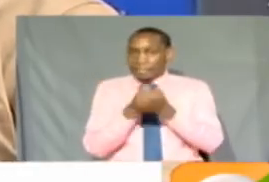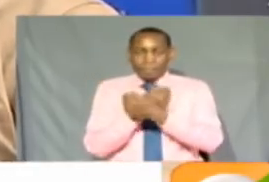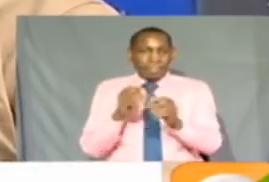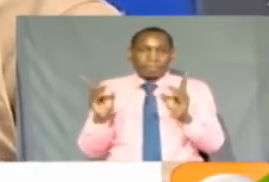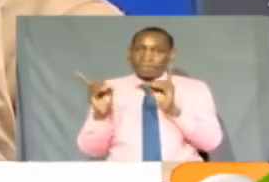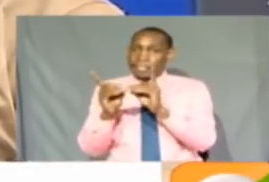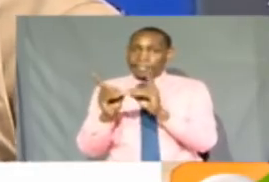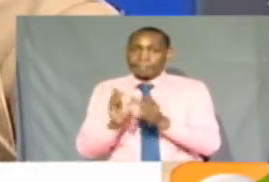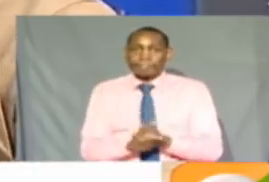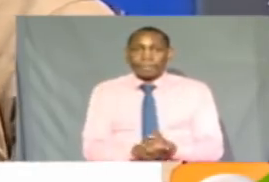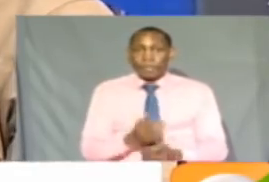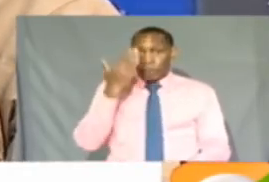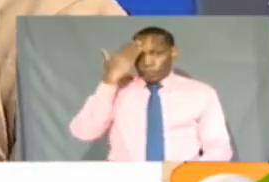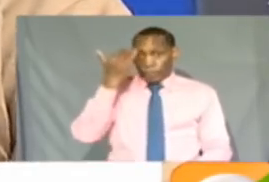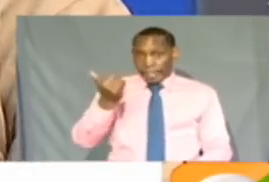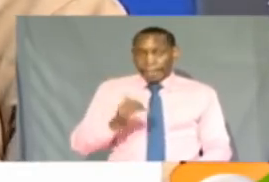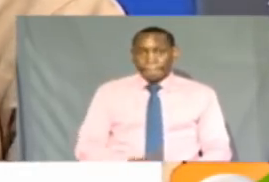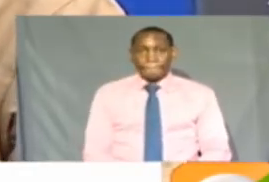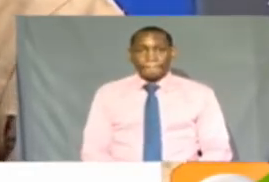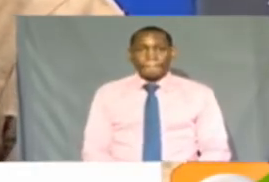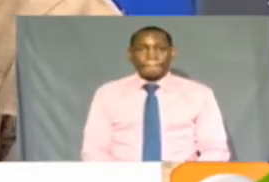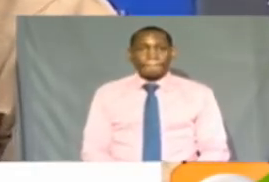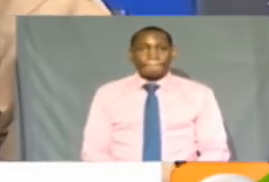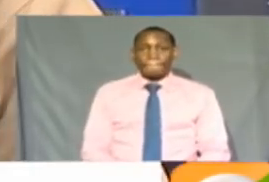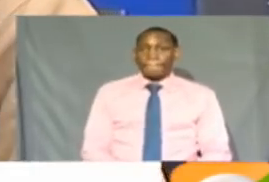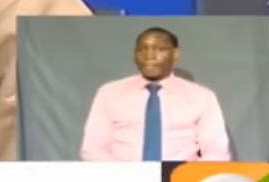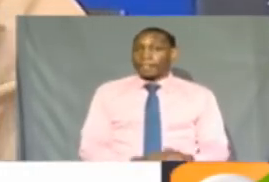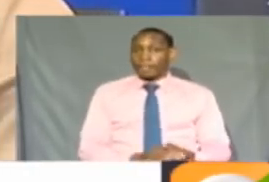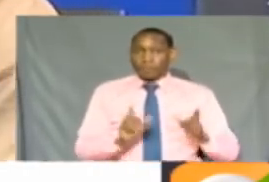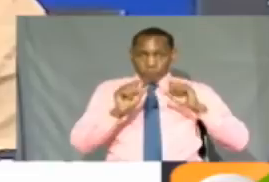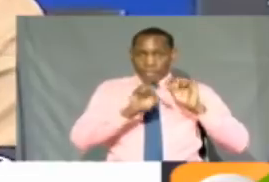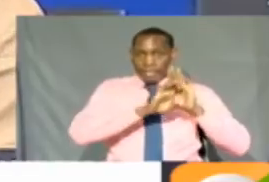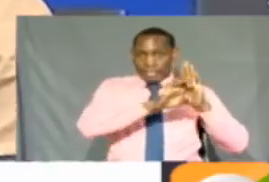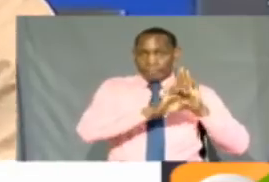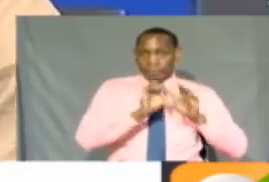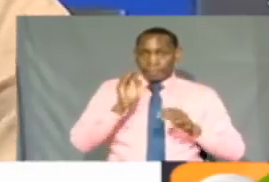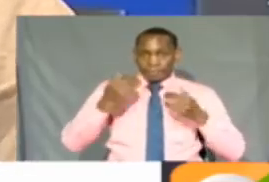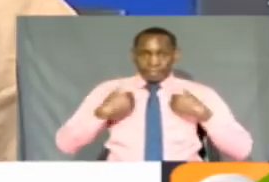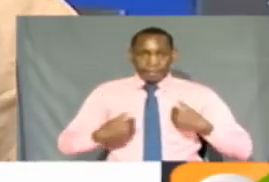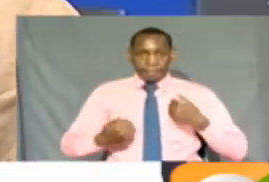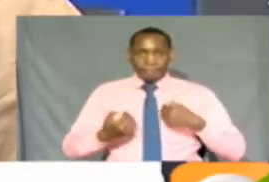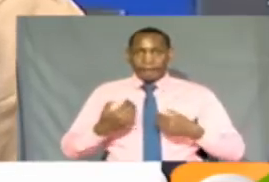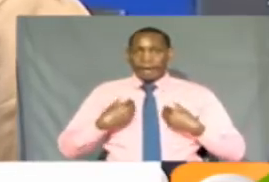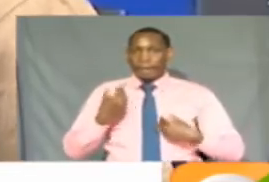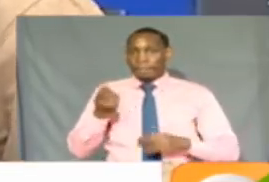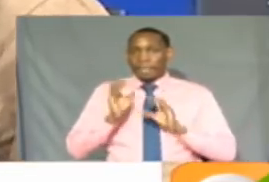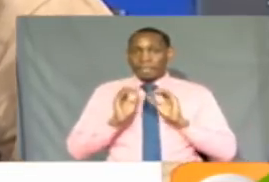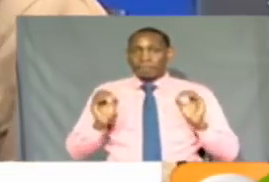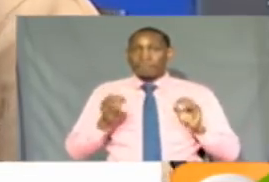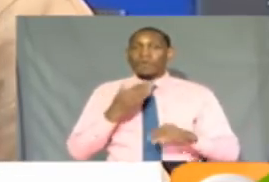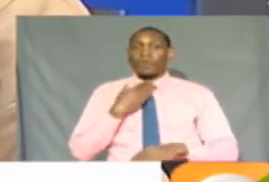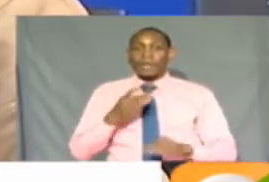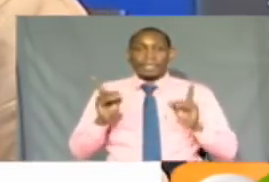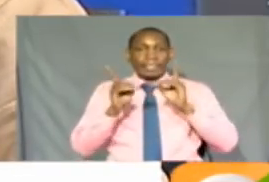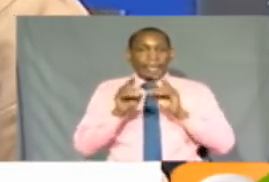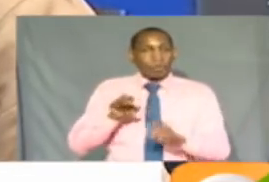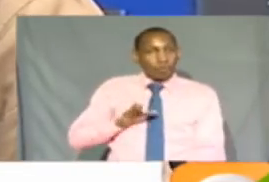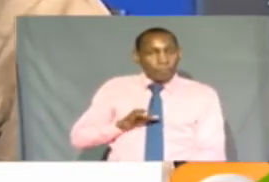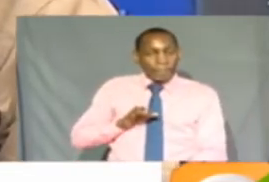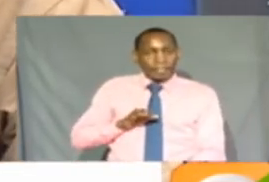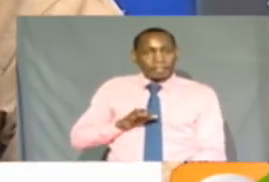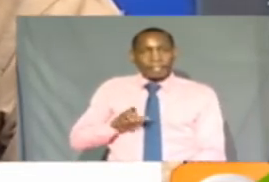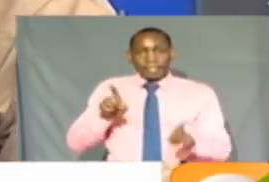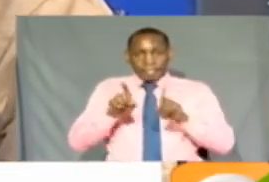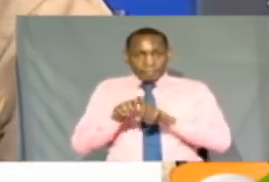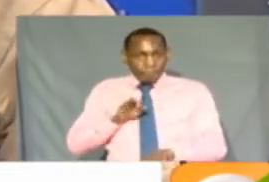date him. Because let's say, for example, I don't have money and I want to date a lady. And